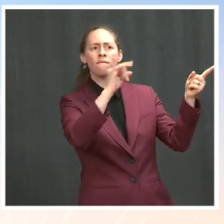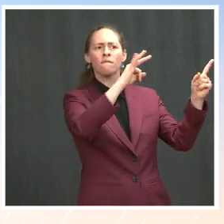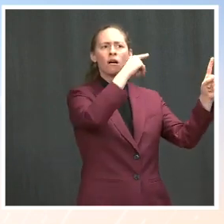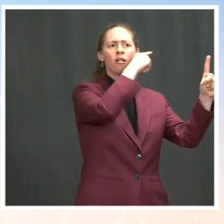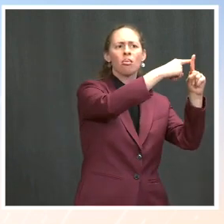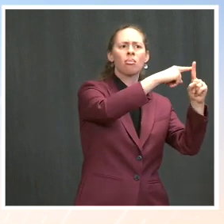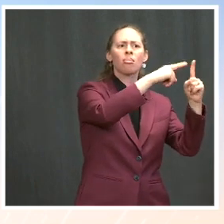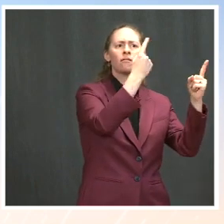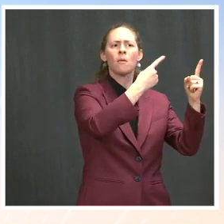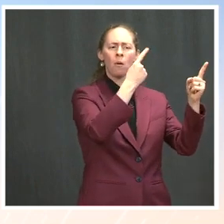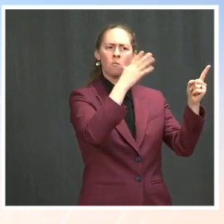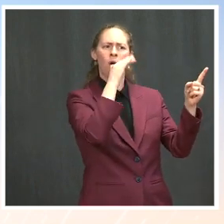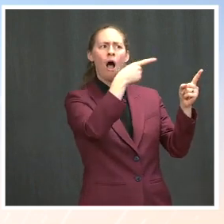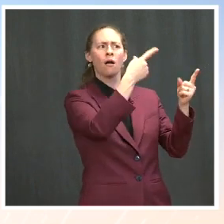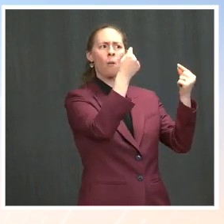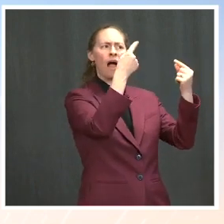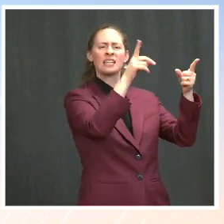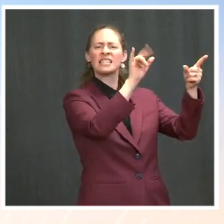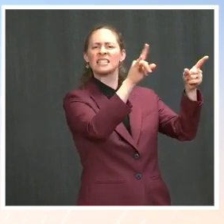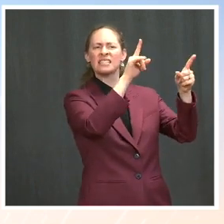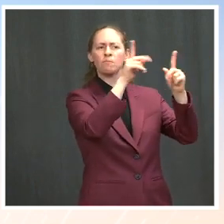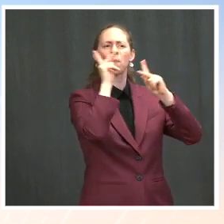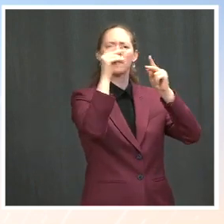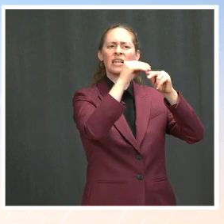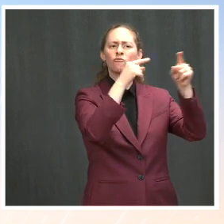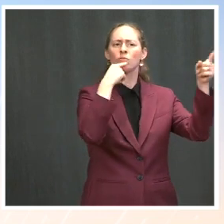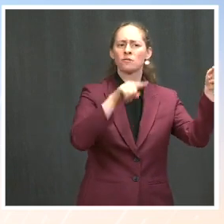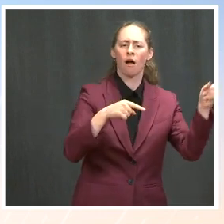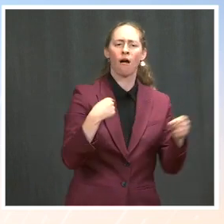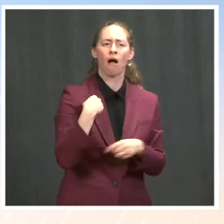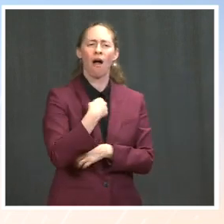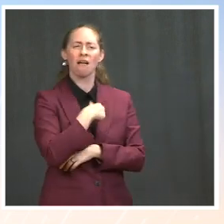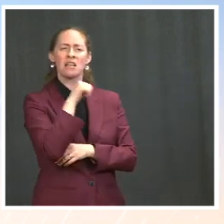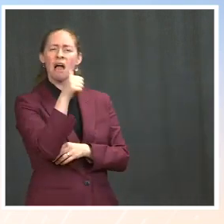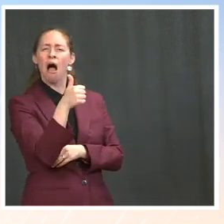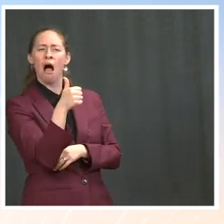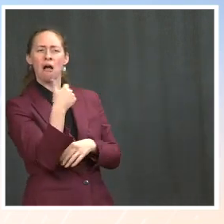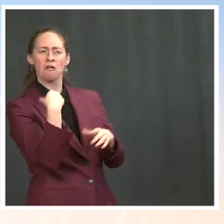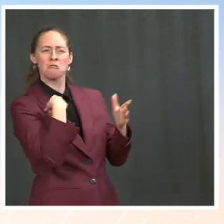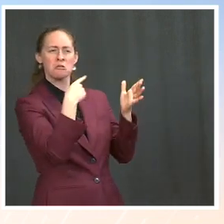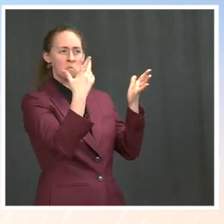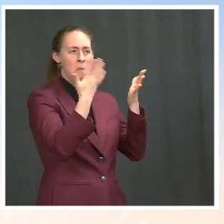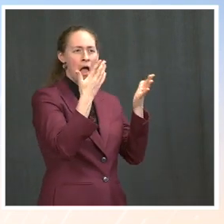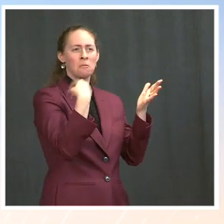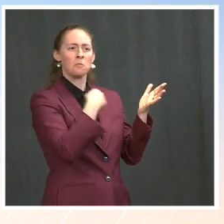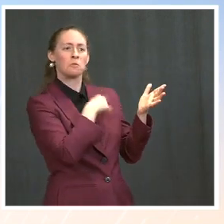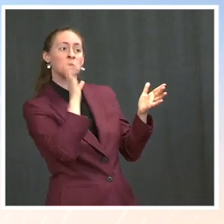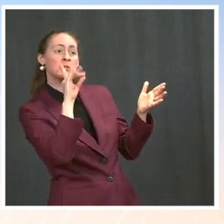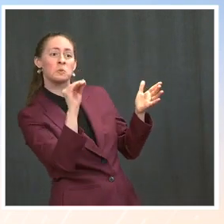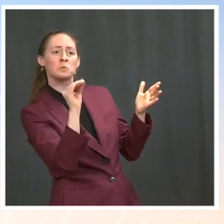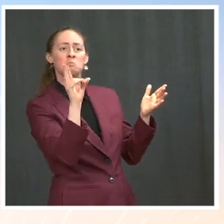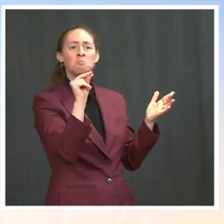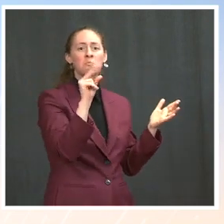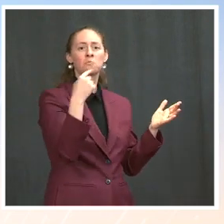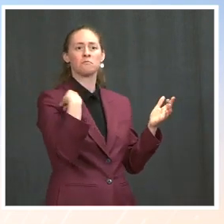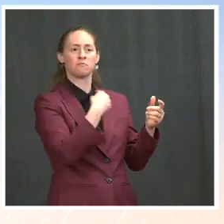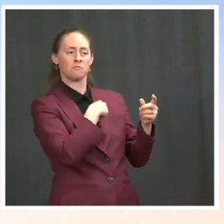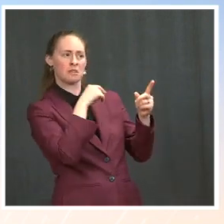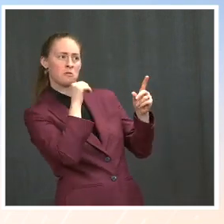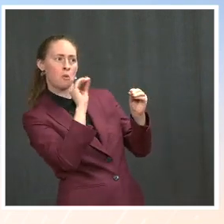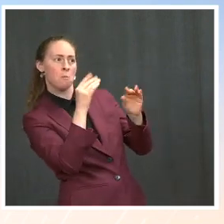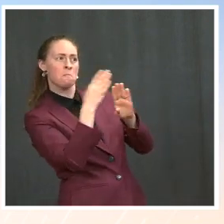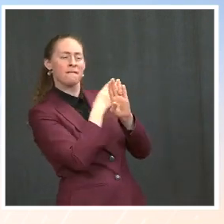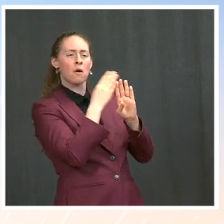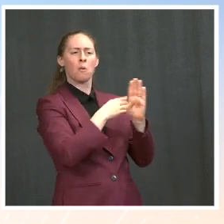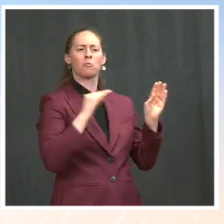States? Because we don't preview our punches. Go ahead. One last question. Go ahead. One last question. Oh, go. One last question. Sure. Does the